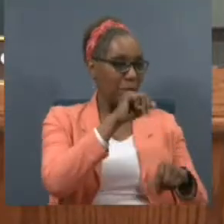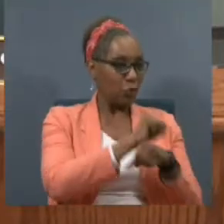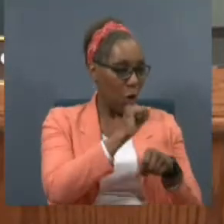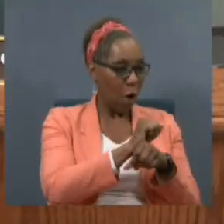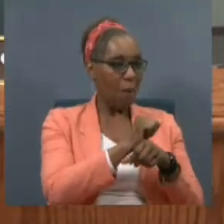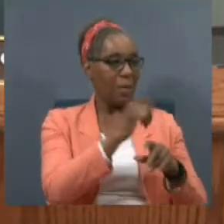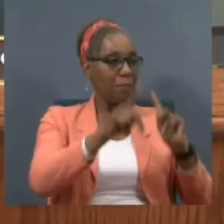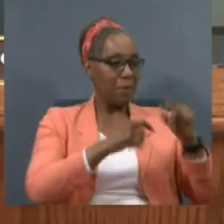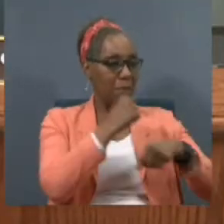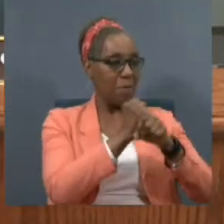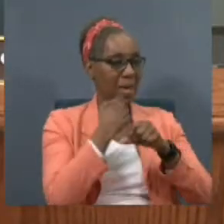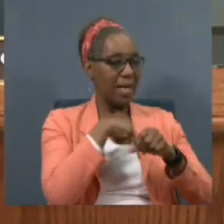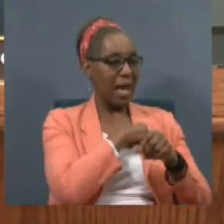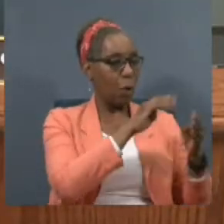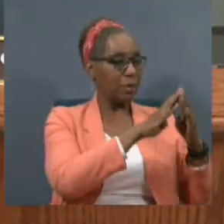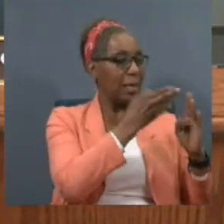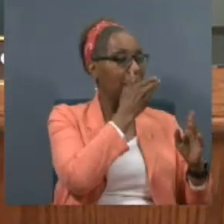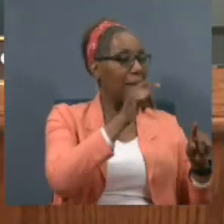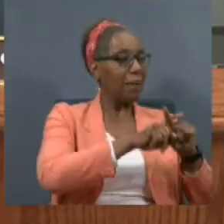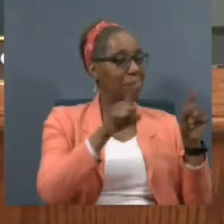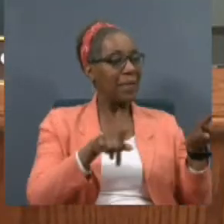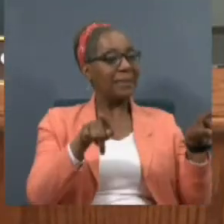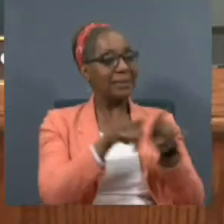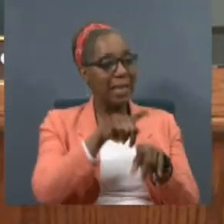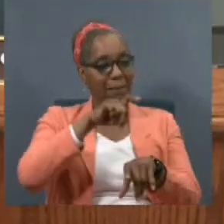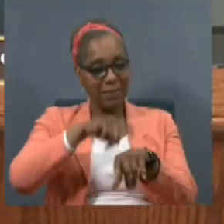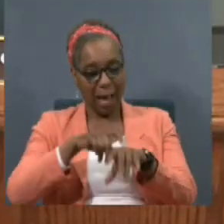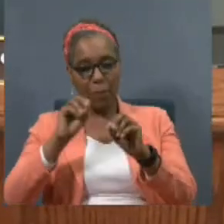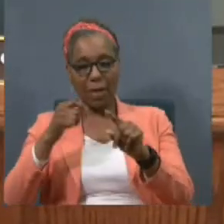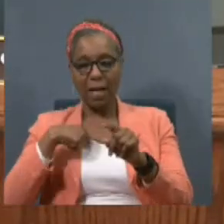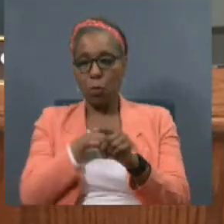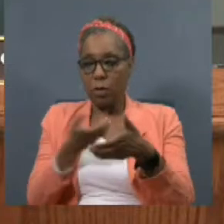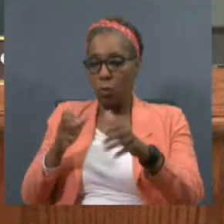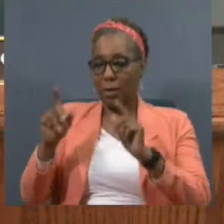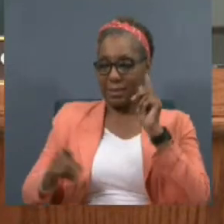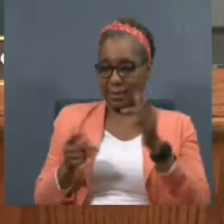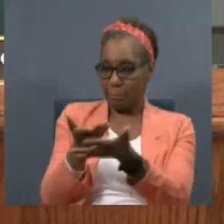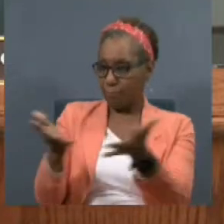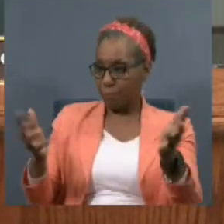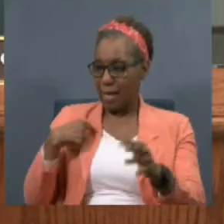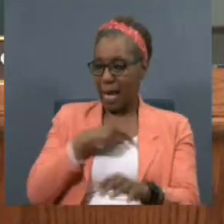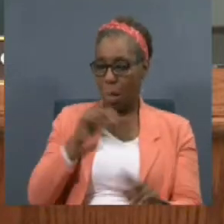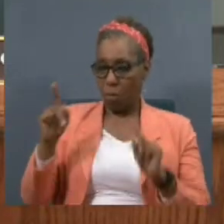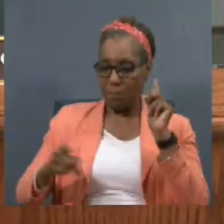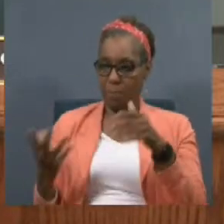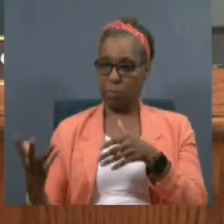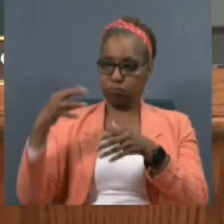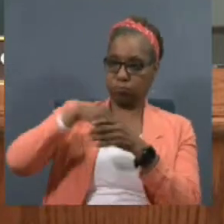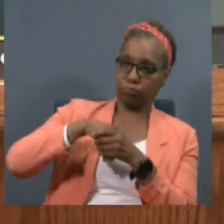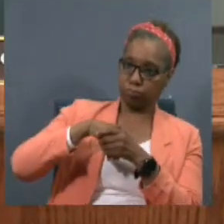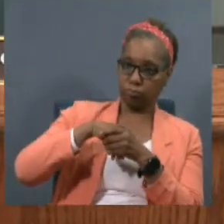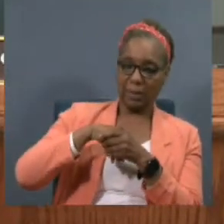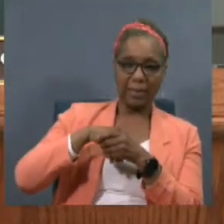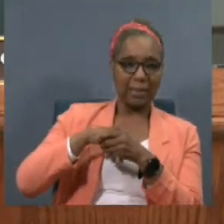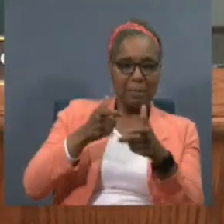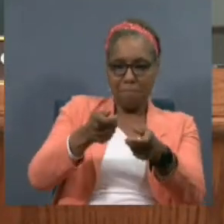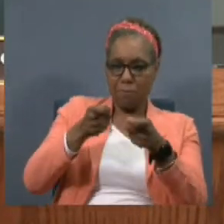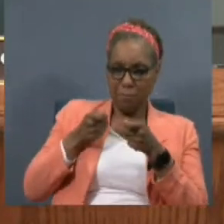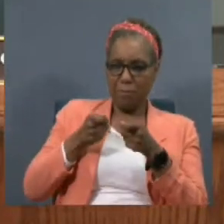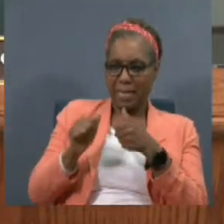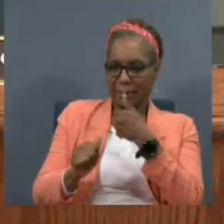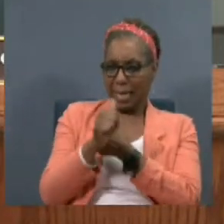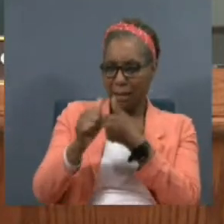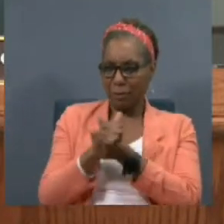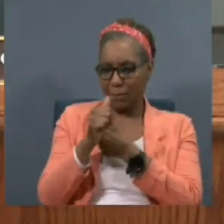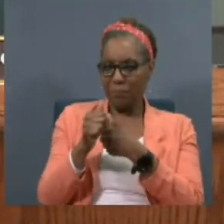city better. But at the same time, we don't want to see our people brought into something